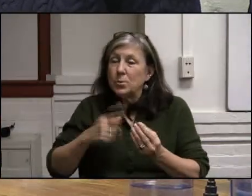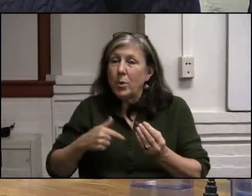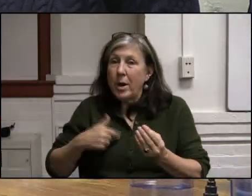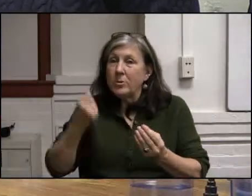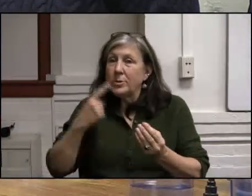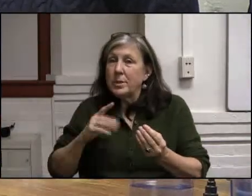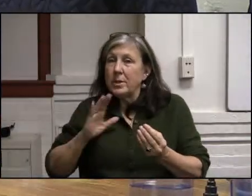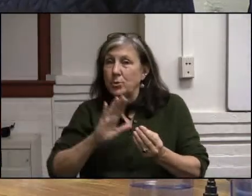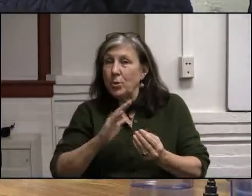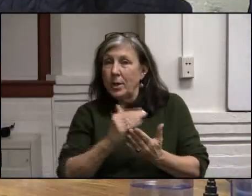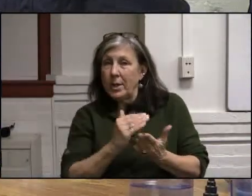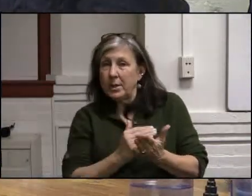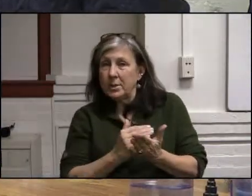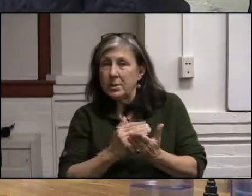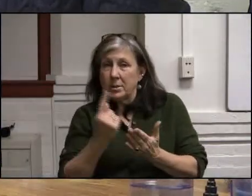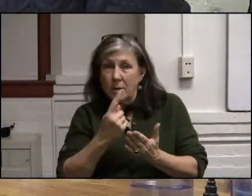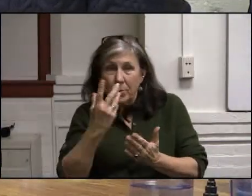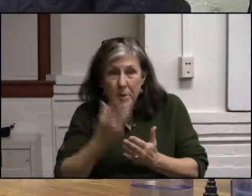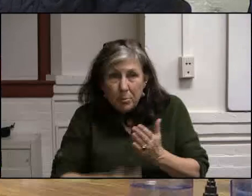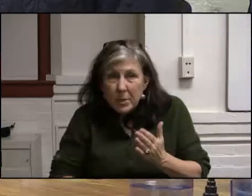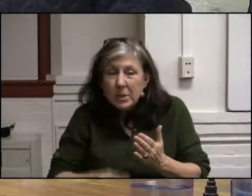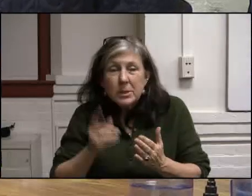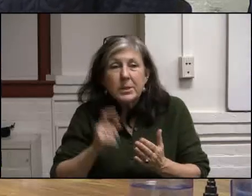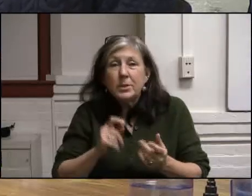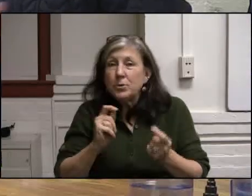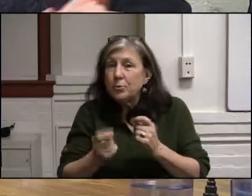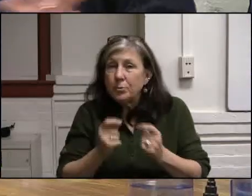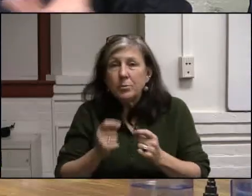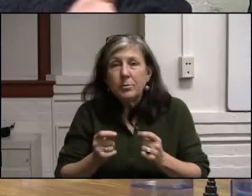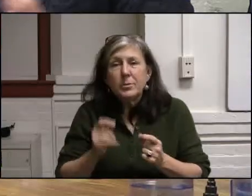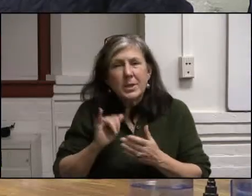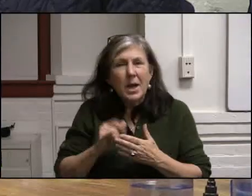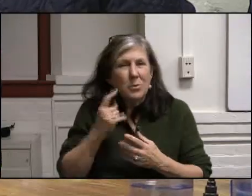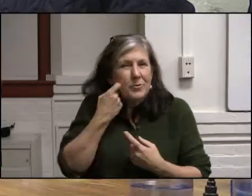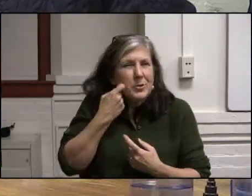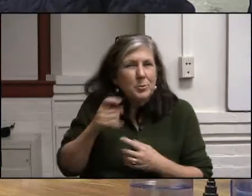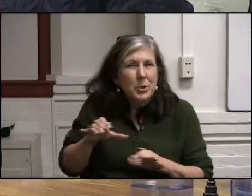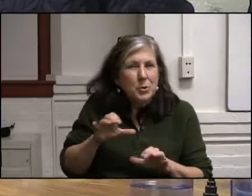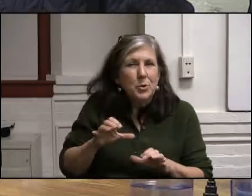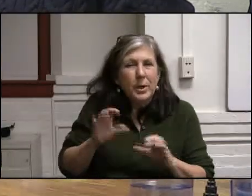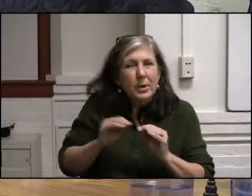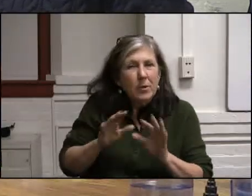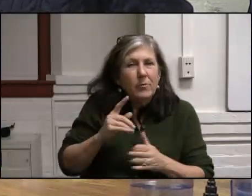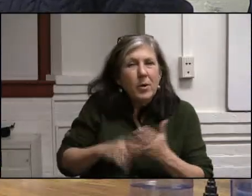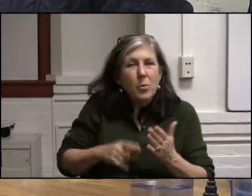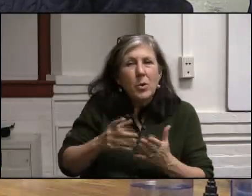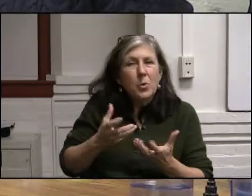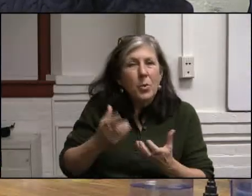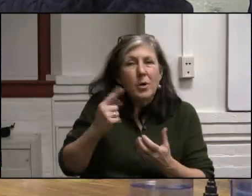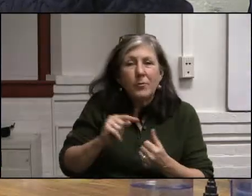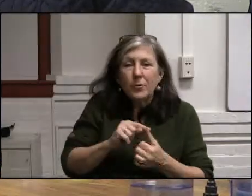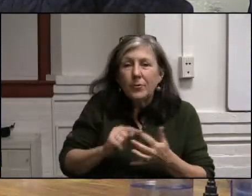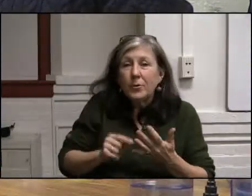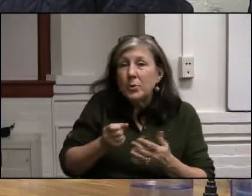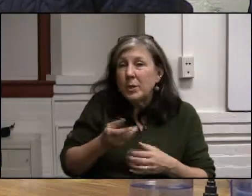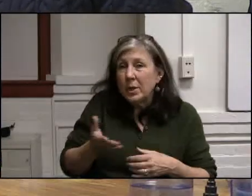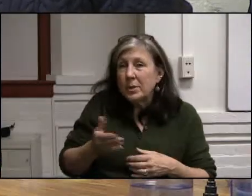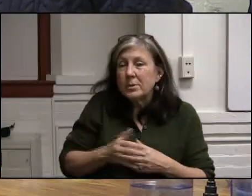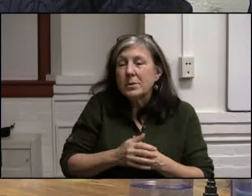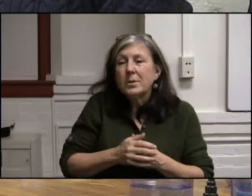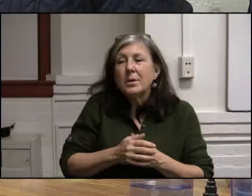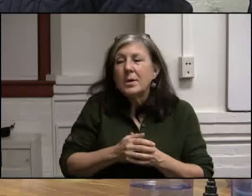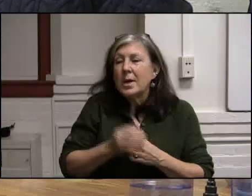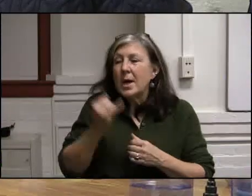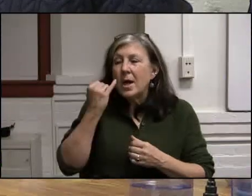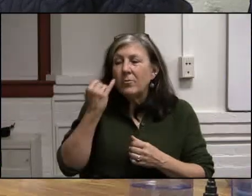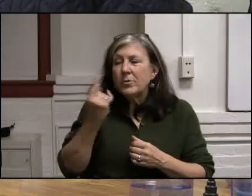there's something missing or something that needs to be modified in some way, and we've been just doing that, right? You've been clarifying your intent on a couple of things. But if there is something that you